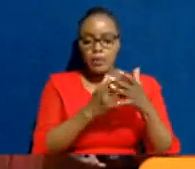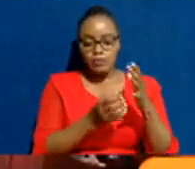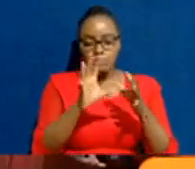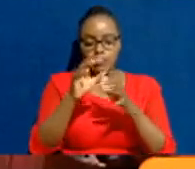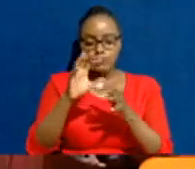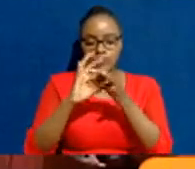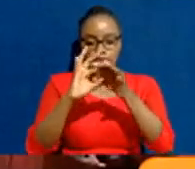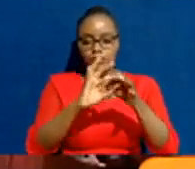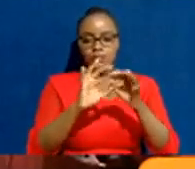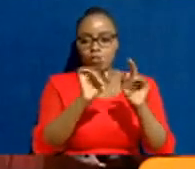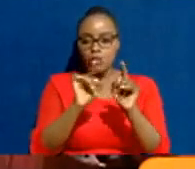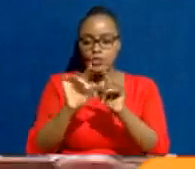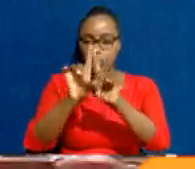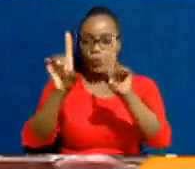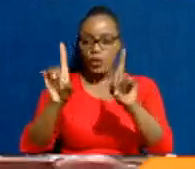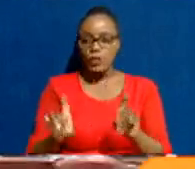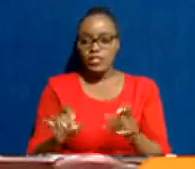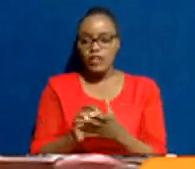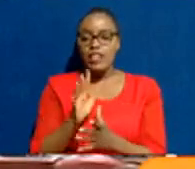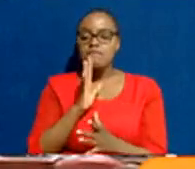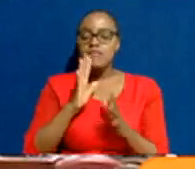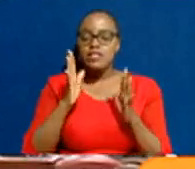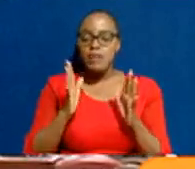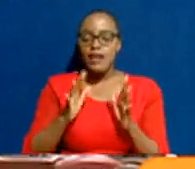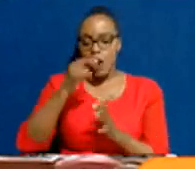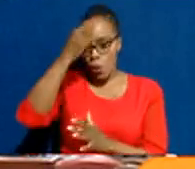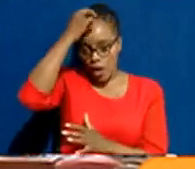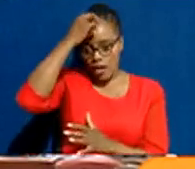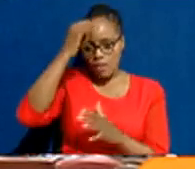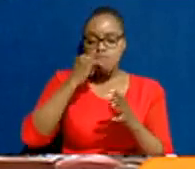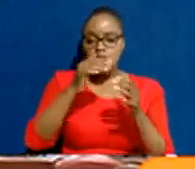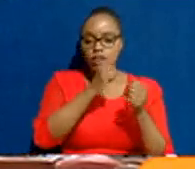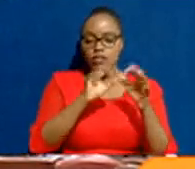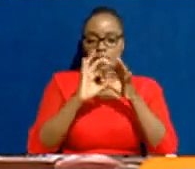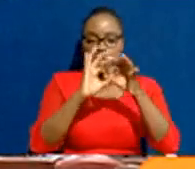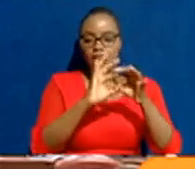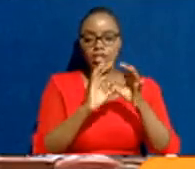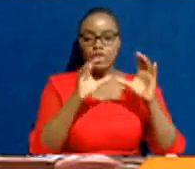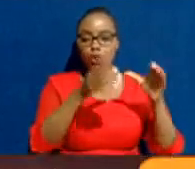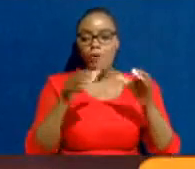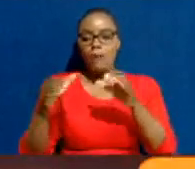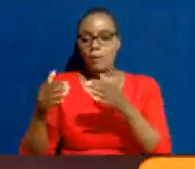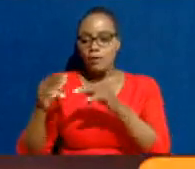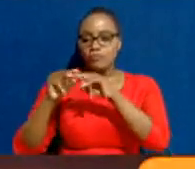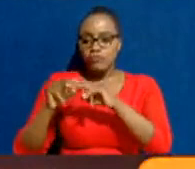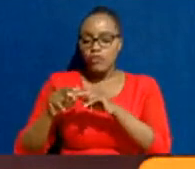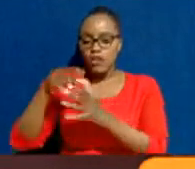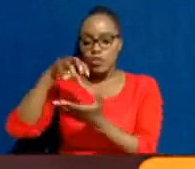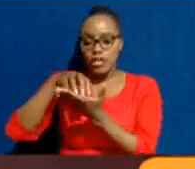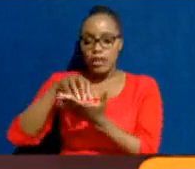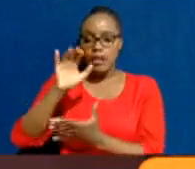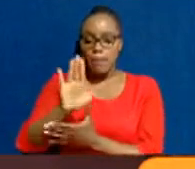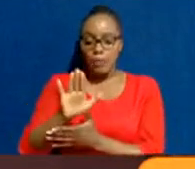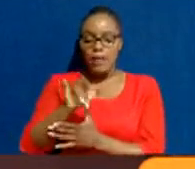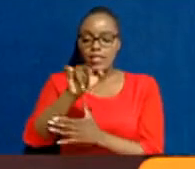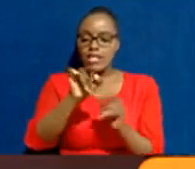Azimio coalition was also put in question. Speaker Wetangula indicated it acted as a coalition or party depending on the circumstance.